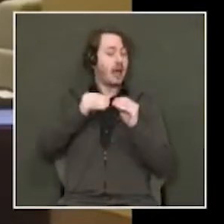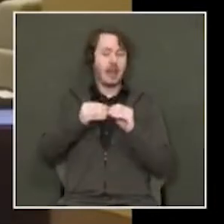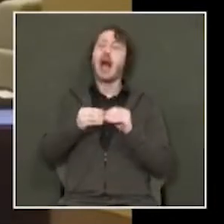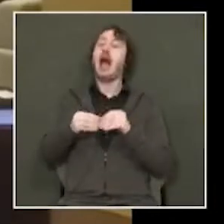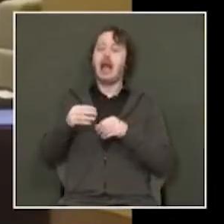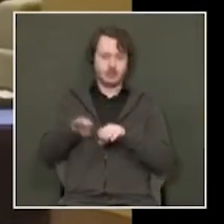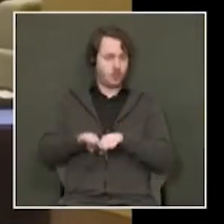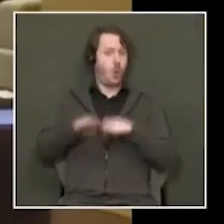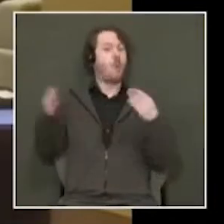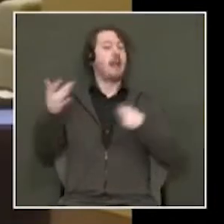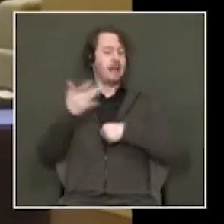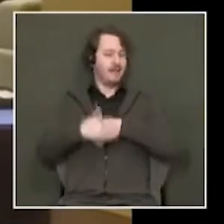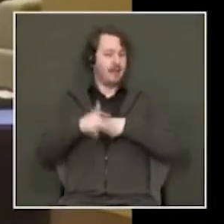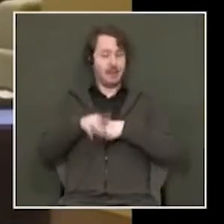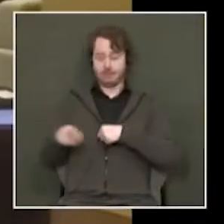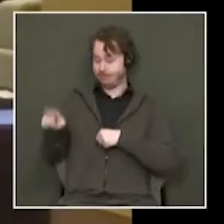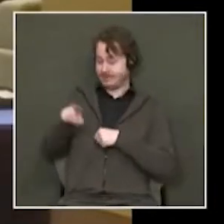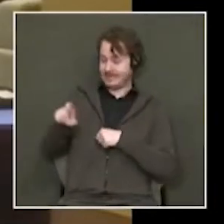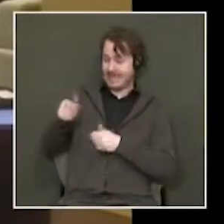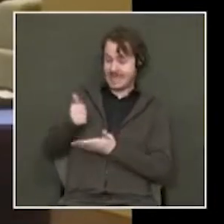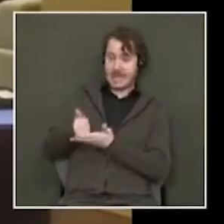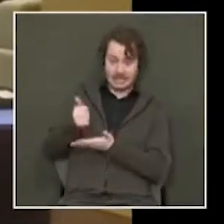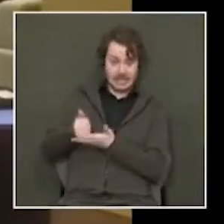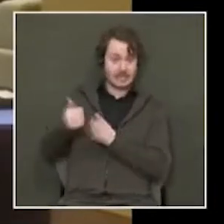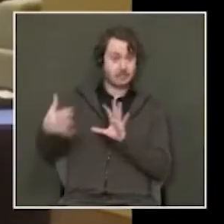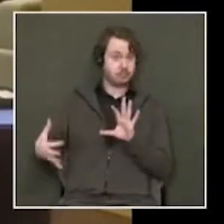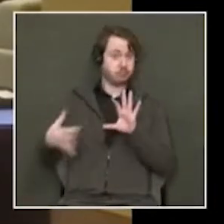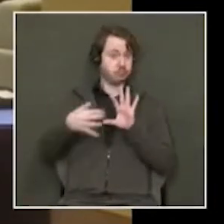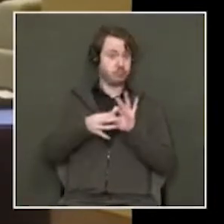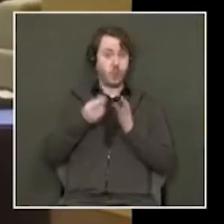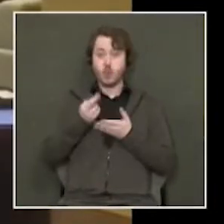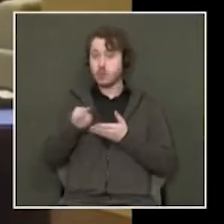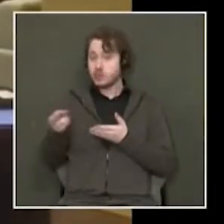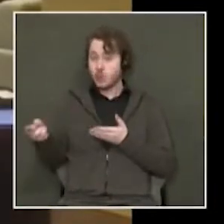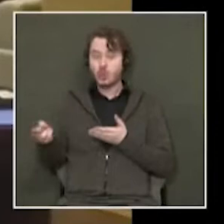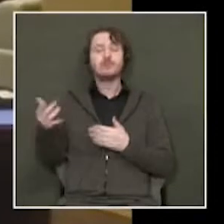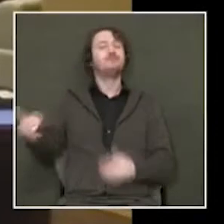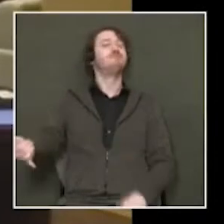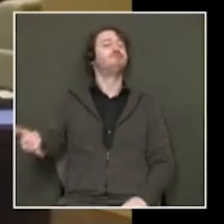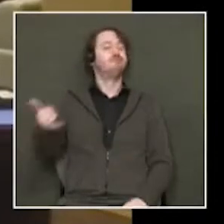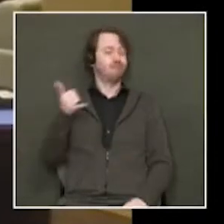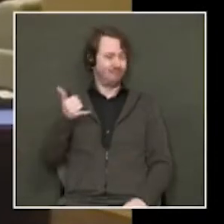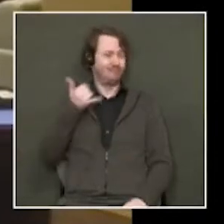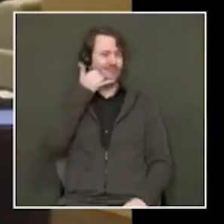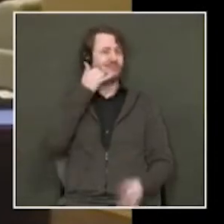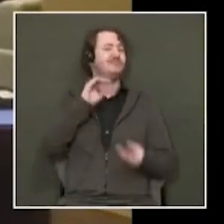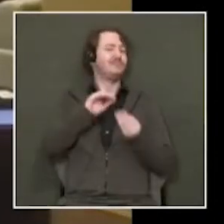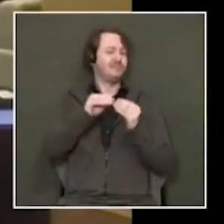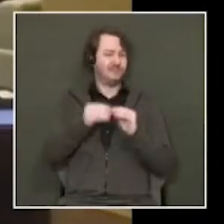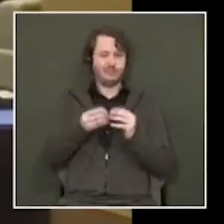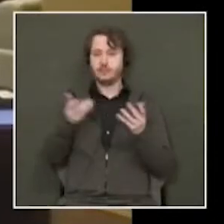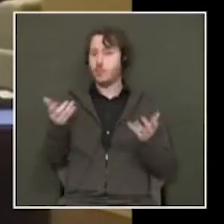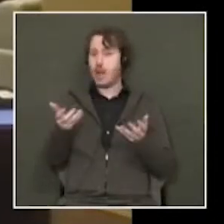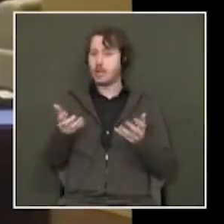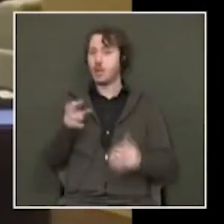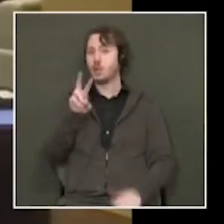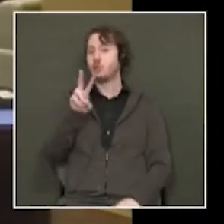and individuals that need assistance or connections to resources can call that number. That number